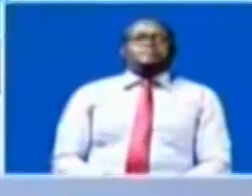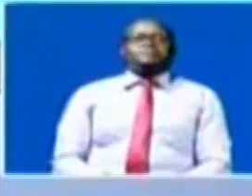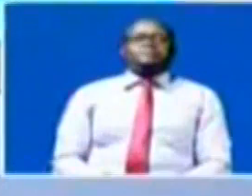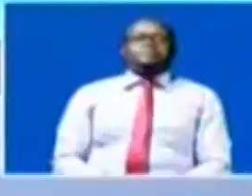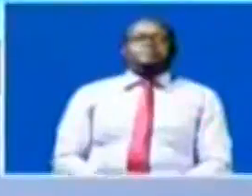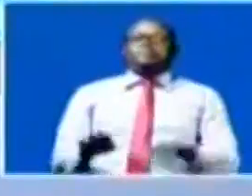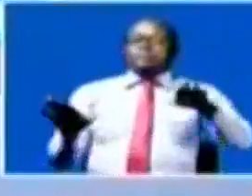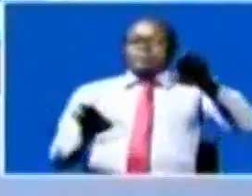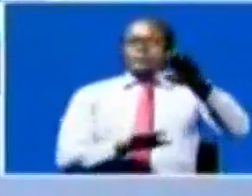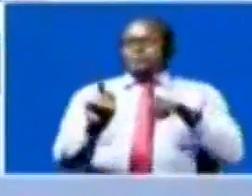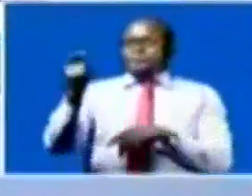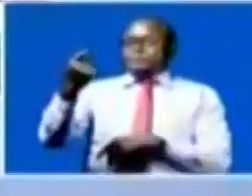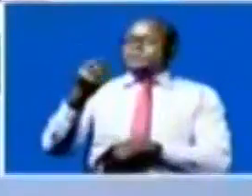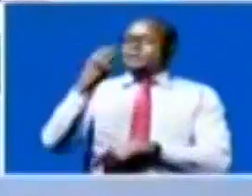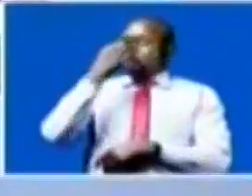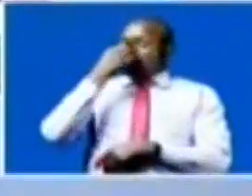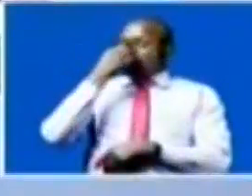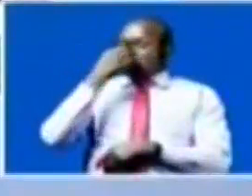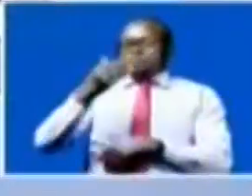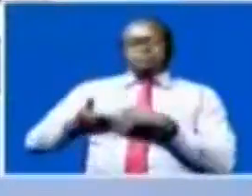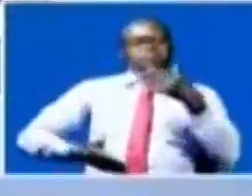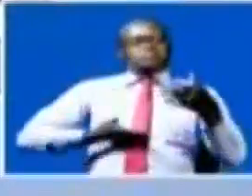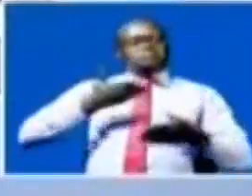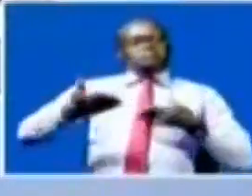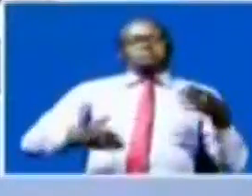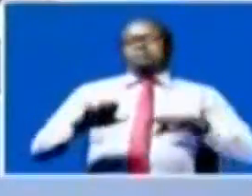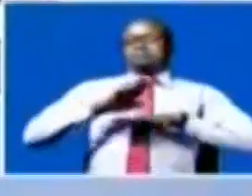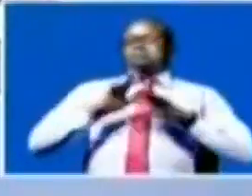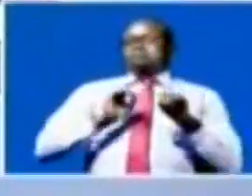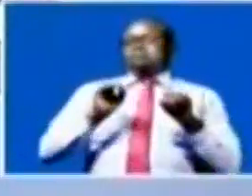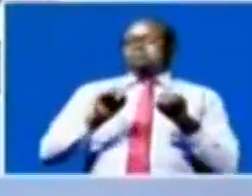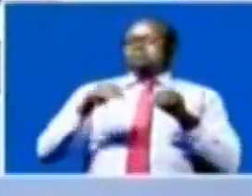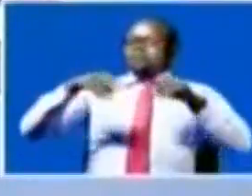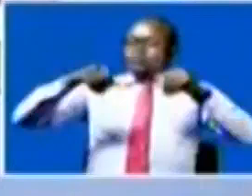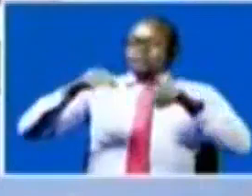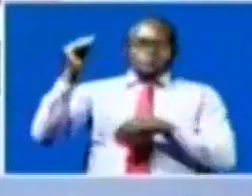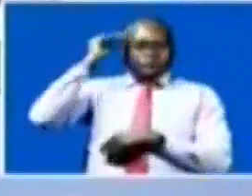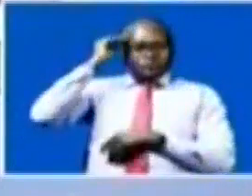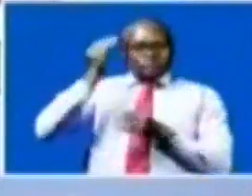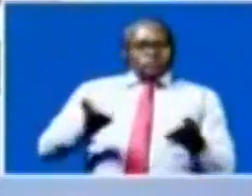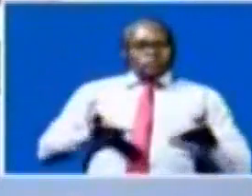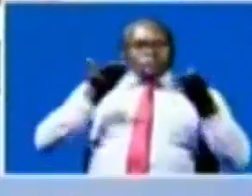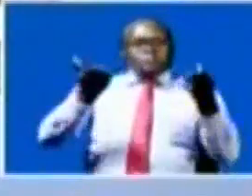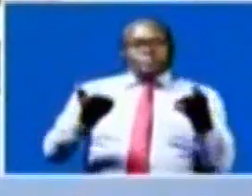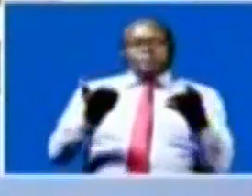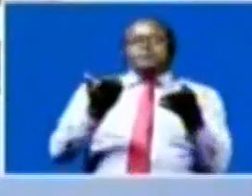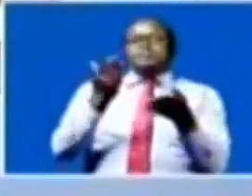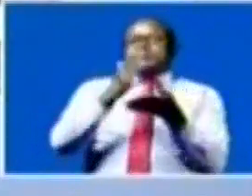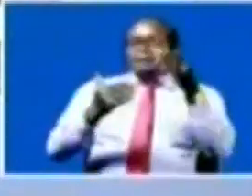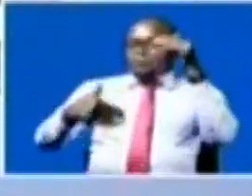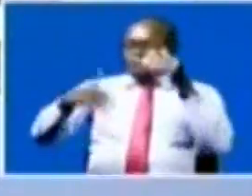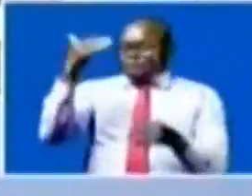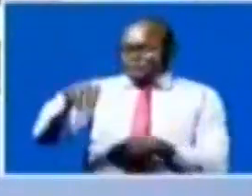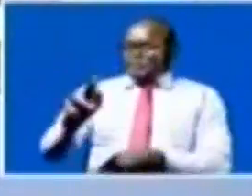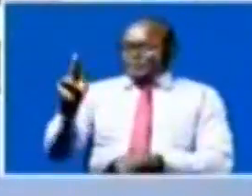Moving on, Deputy President William Ruto has expressed his dissatisfaction with the quality of education offered by some institutions of higher learning